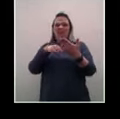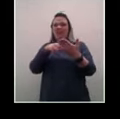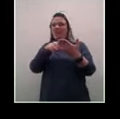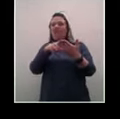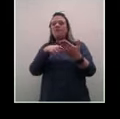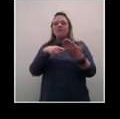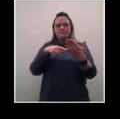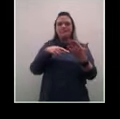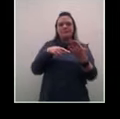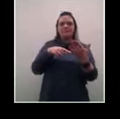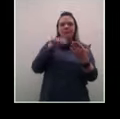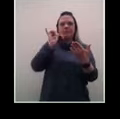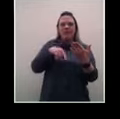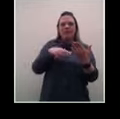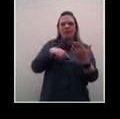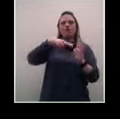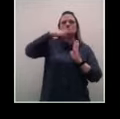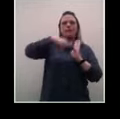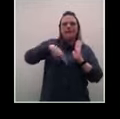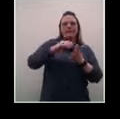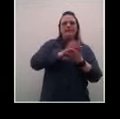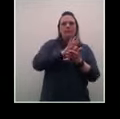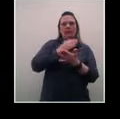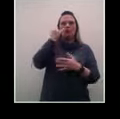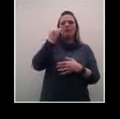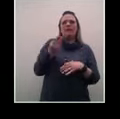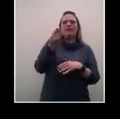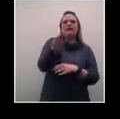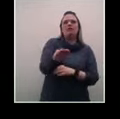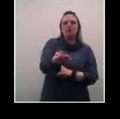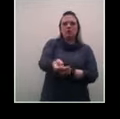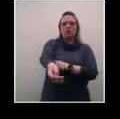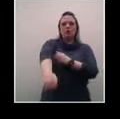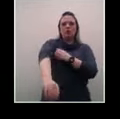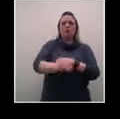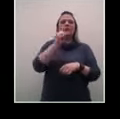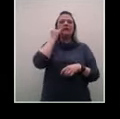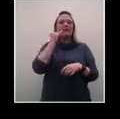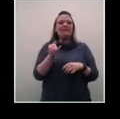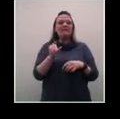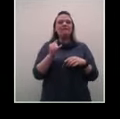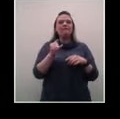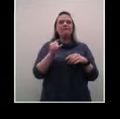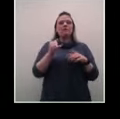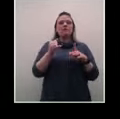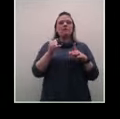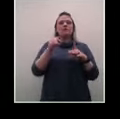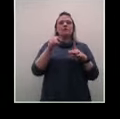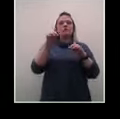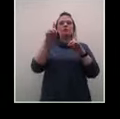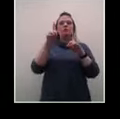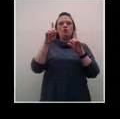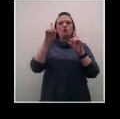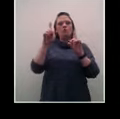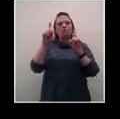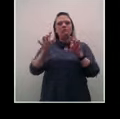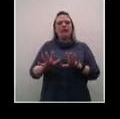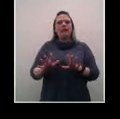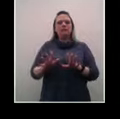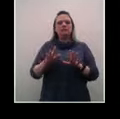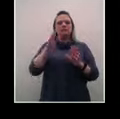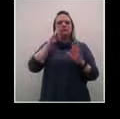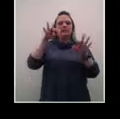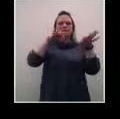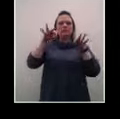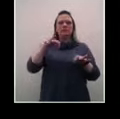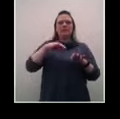is. So please read the piece of paper that they give you if you are tested, because it will give you all the